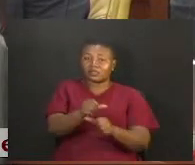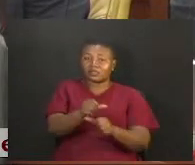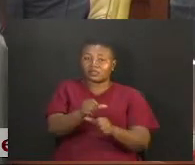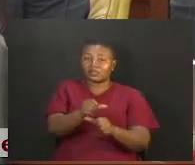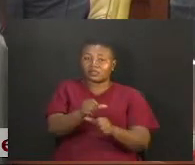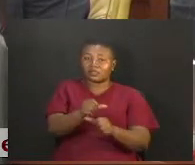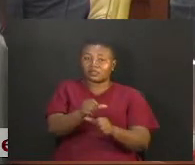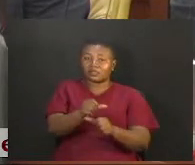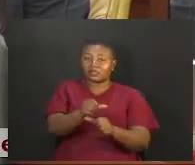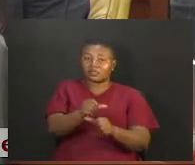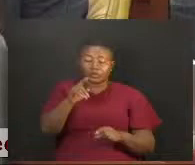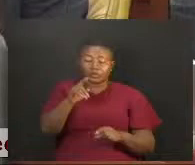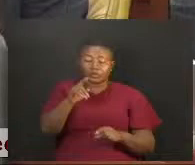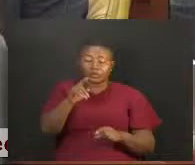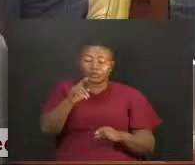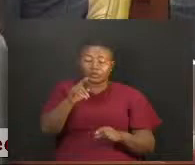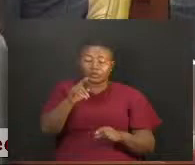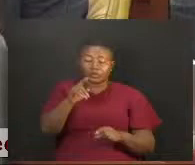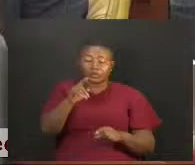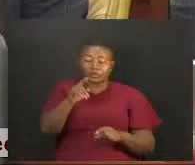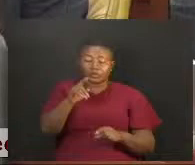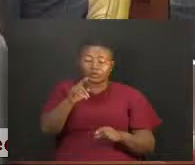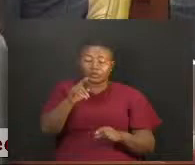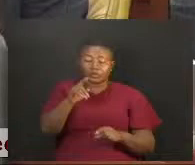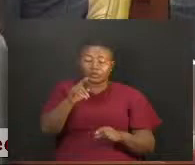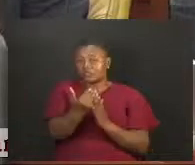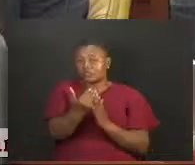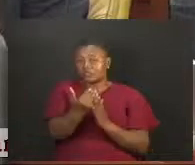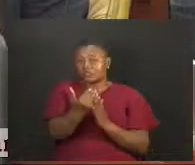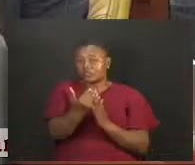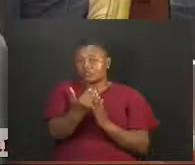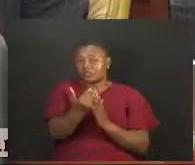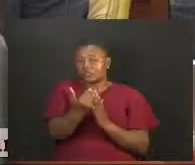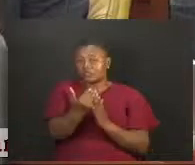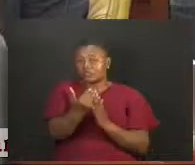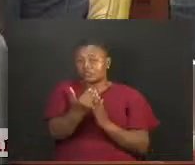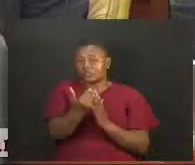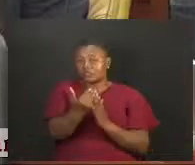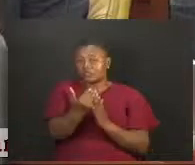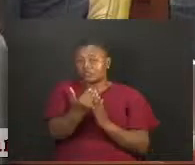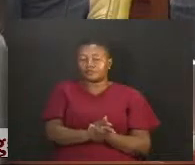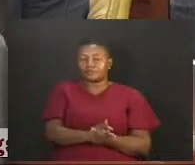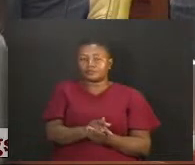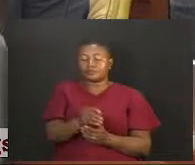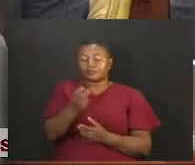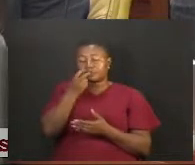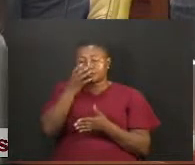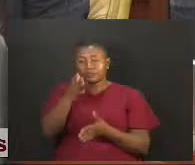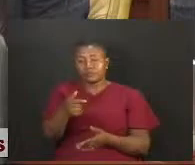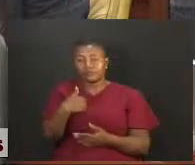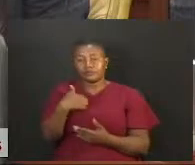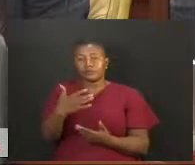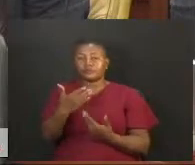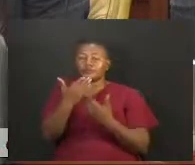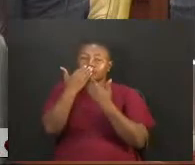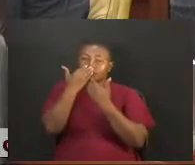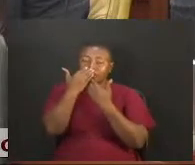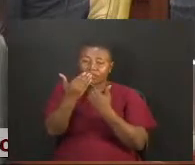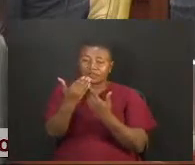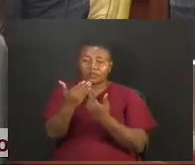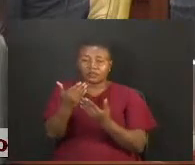the implementation of this budget. Mr. Speaker, I want to thank the